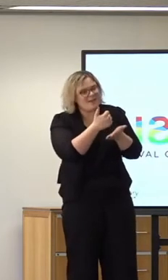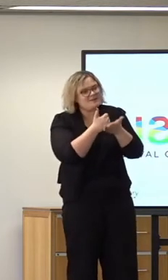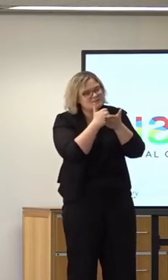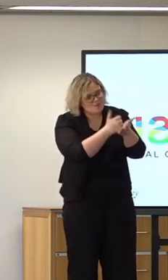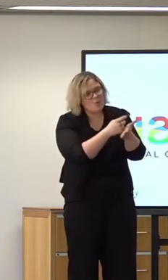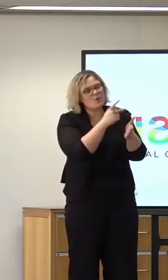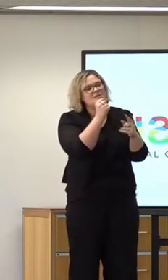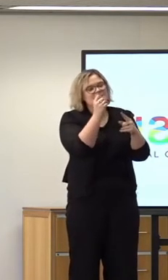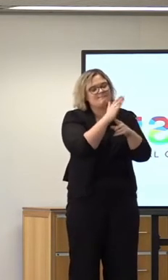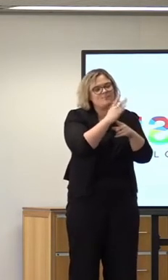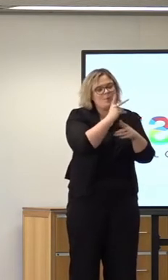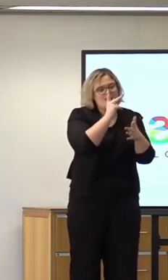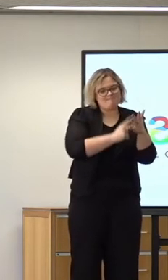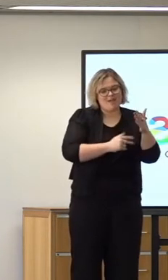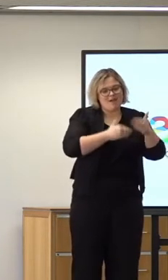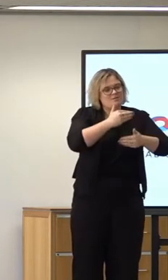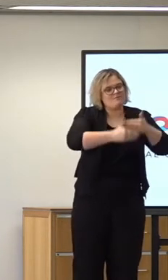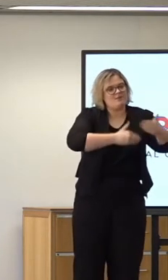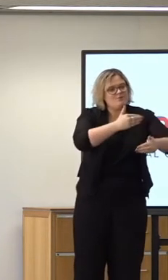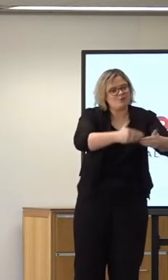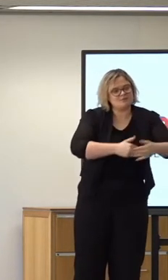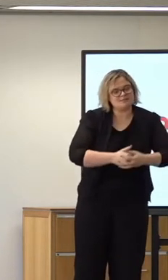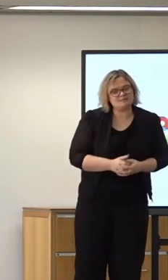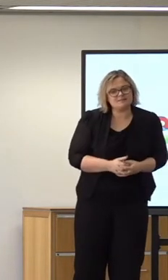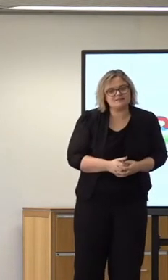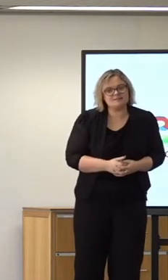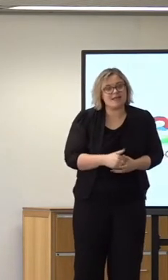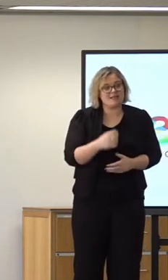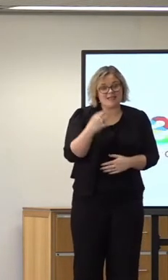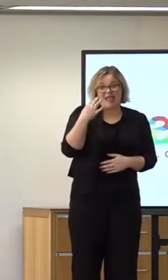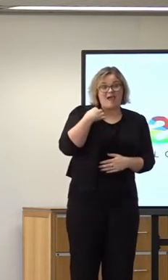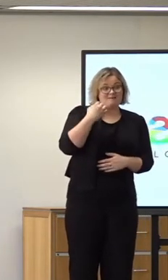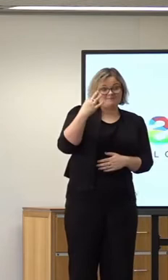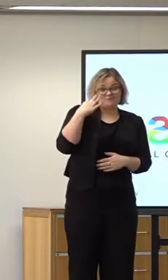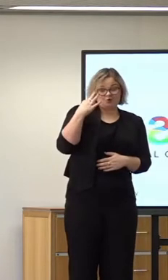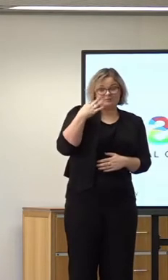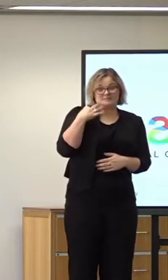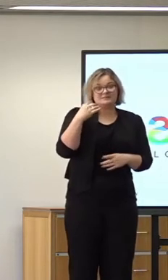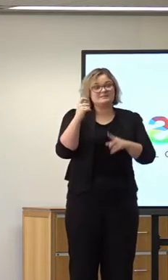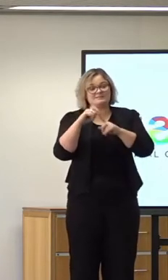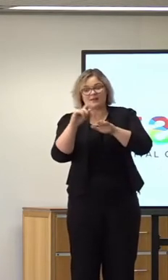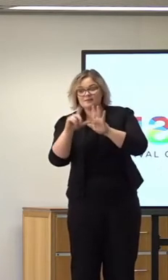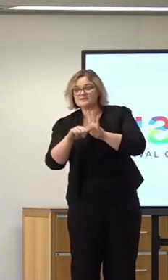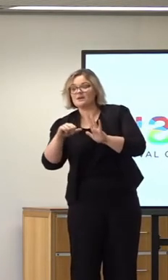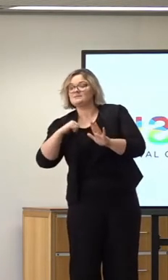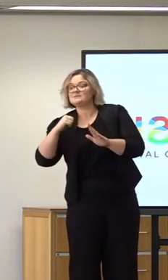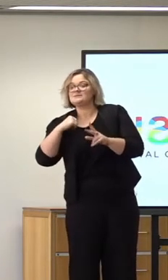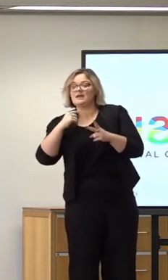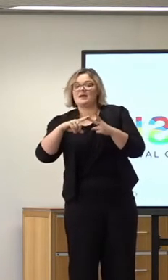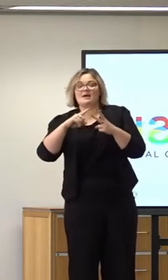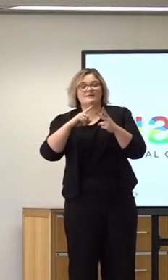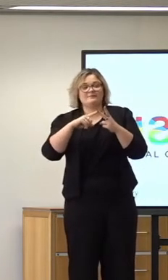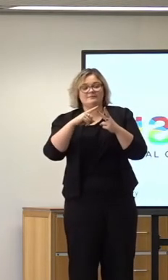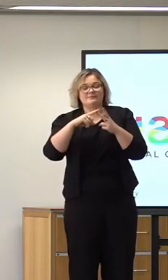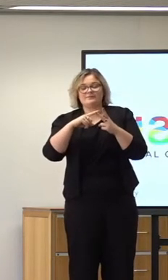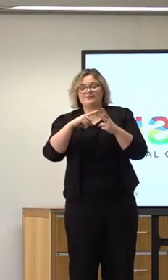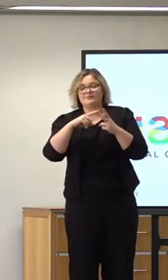part of that process, and something that often as volunteers, as part-time staff, as people working in precarious